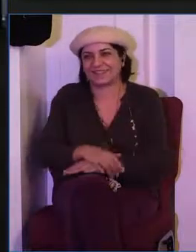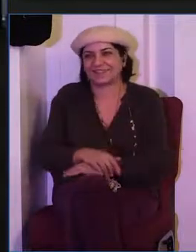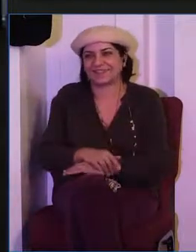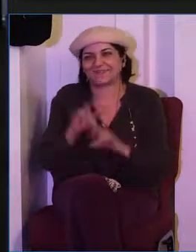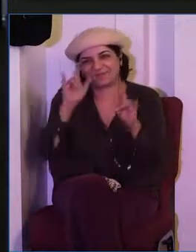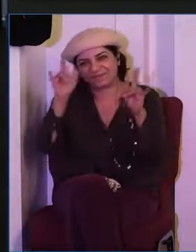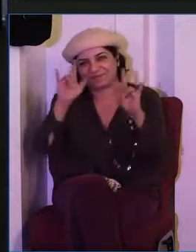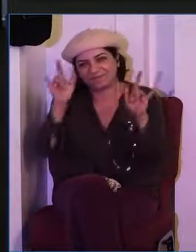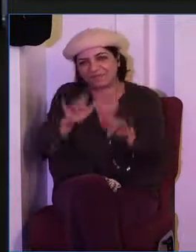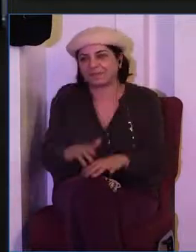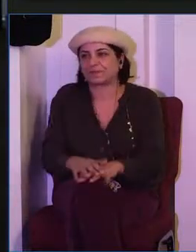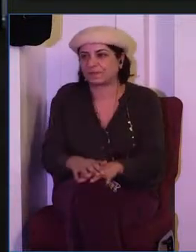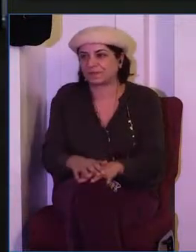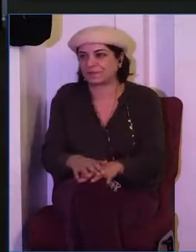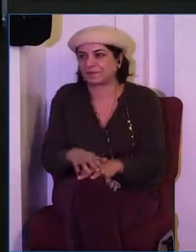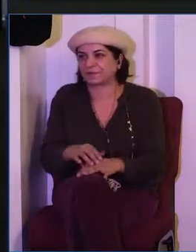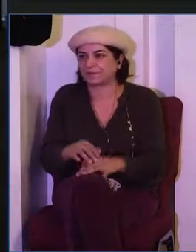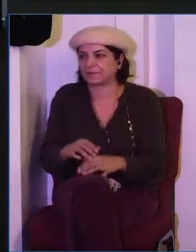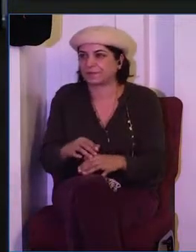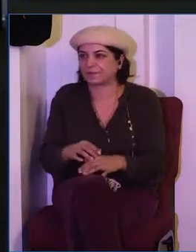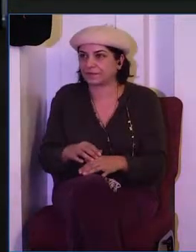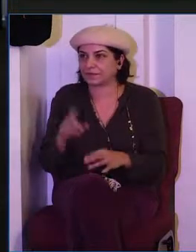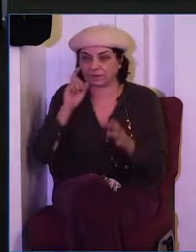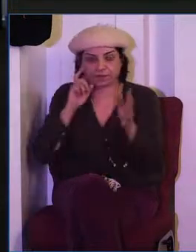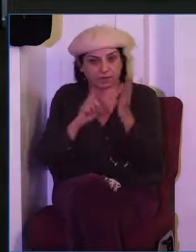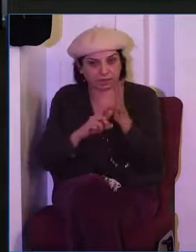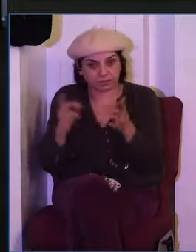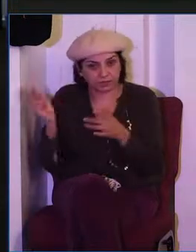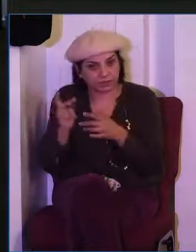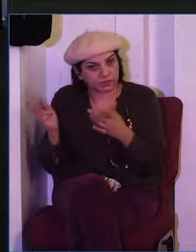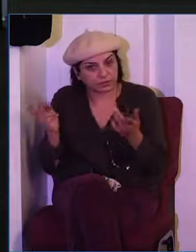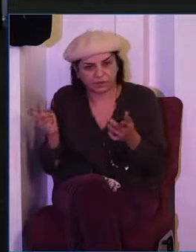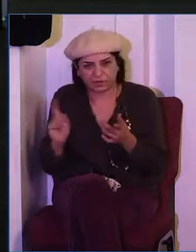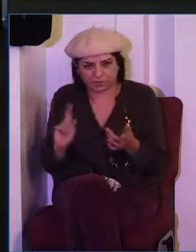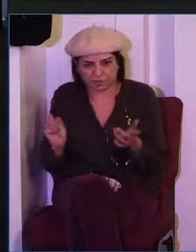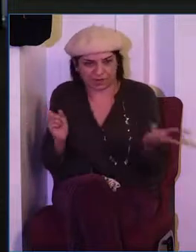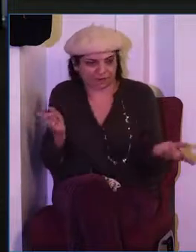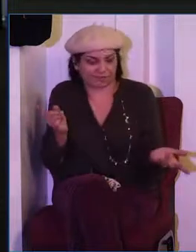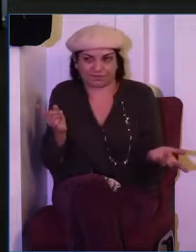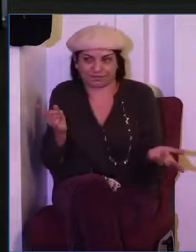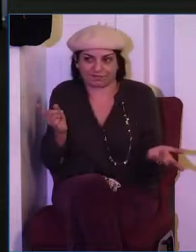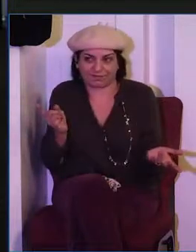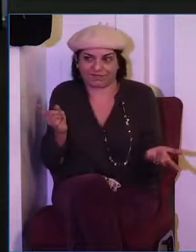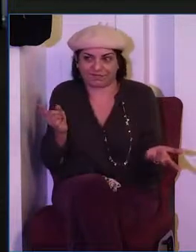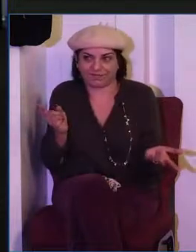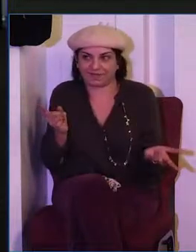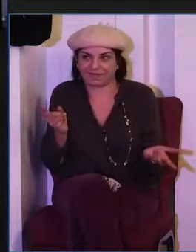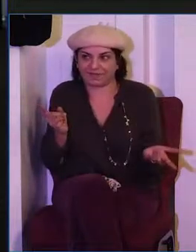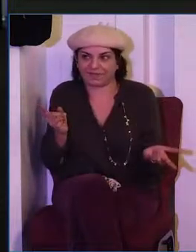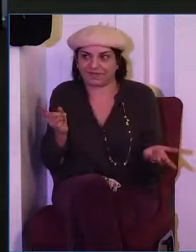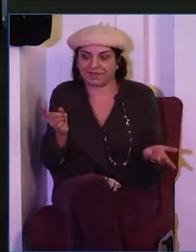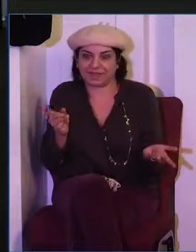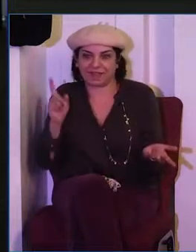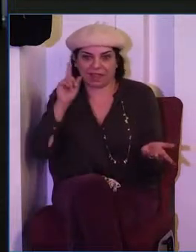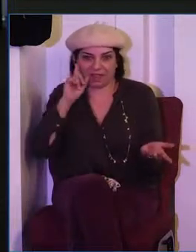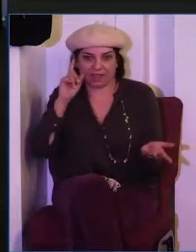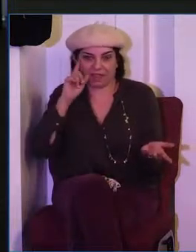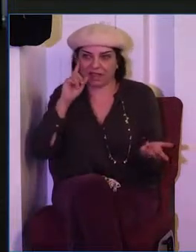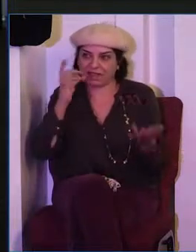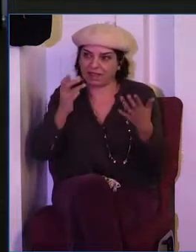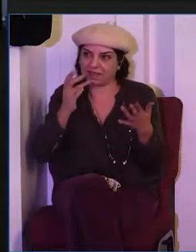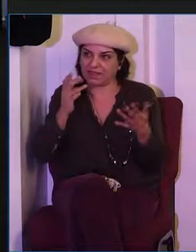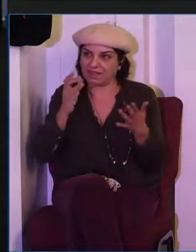George. Woo! Yay, we love you. Now these two, notice where they are. Well, I think that might be their wedding